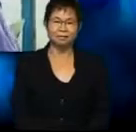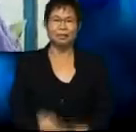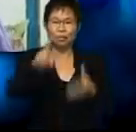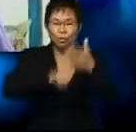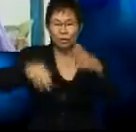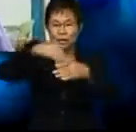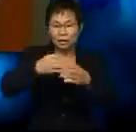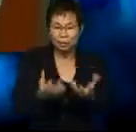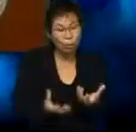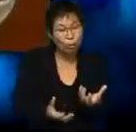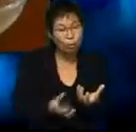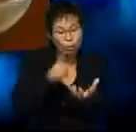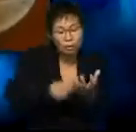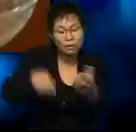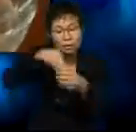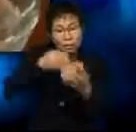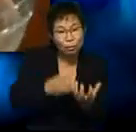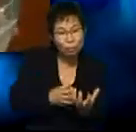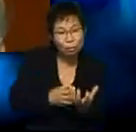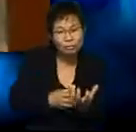What is in the bowl?